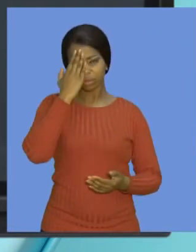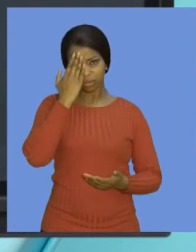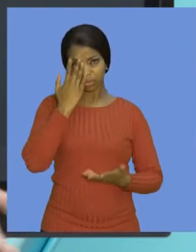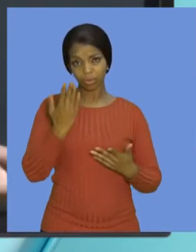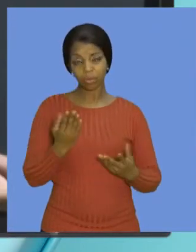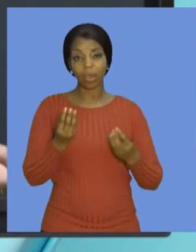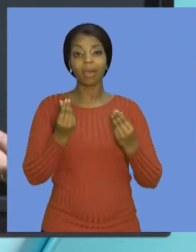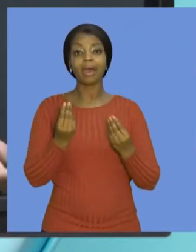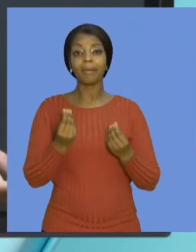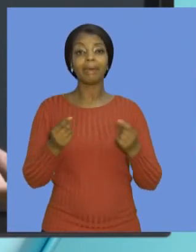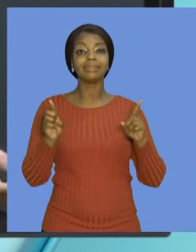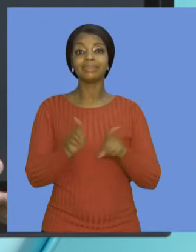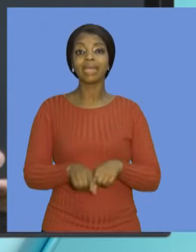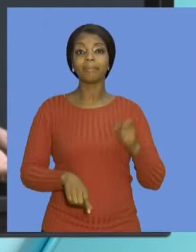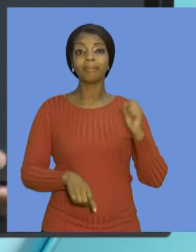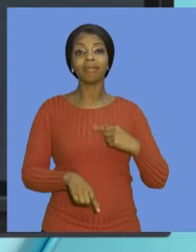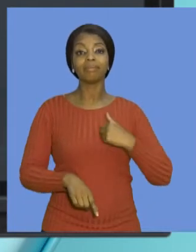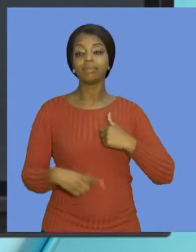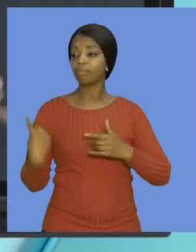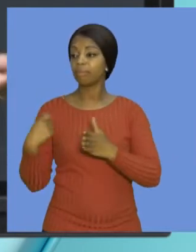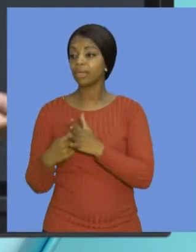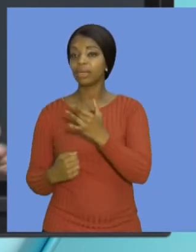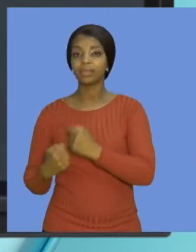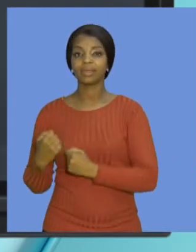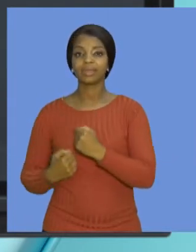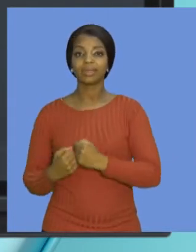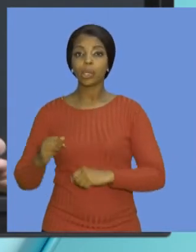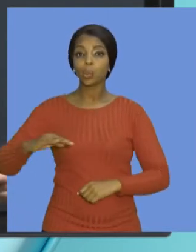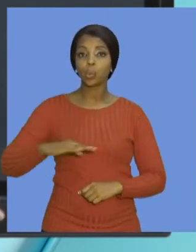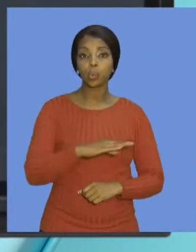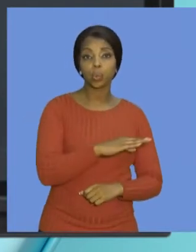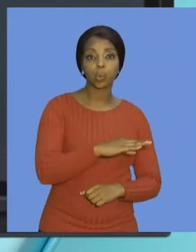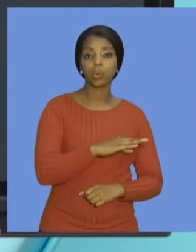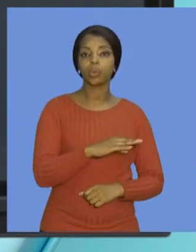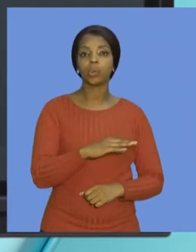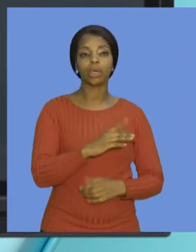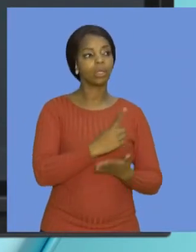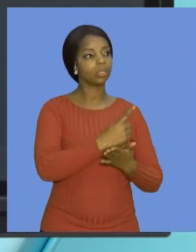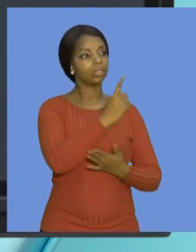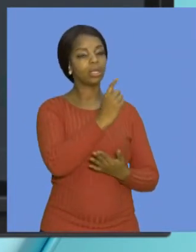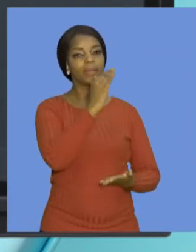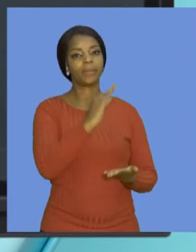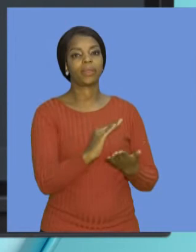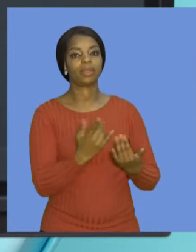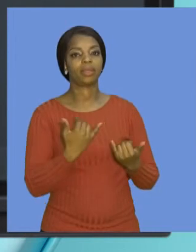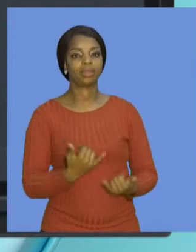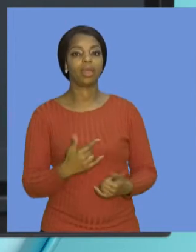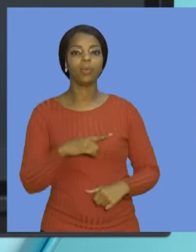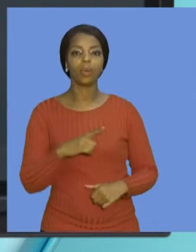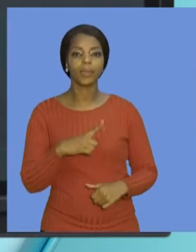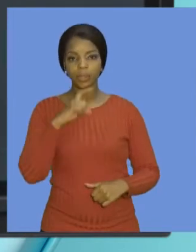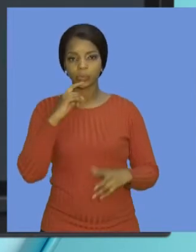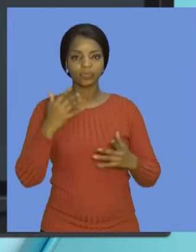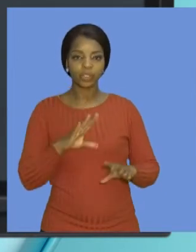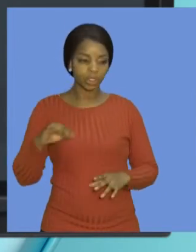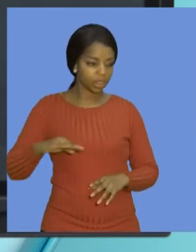be worth the millions that it is worth when you first went to buy it. It will be worth way less than that. So